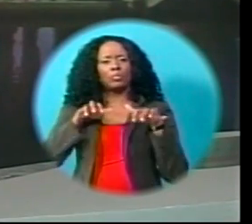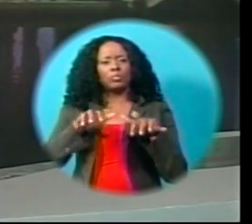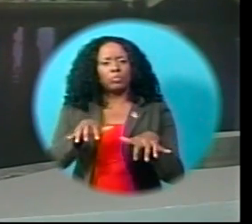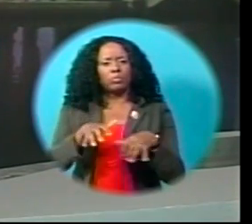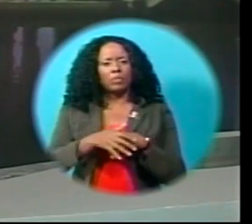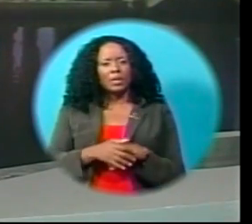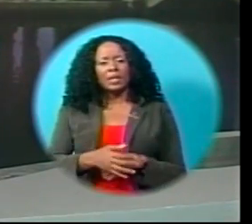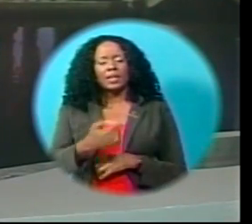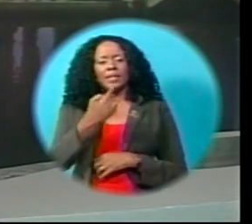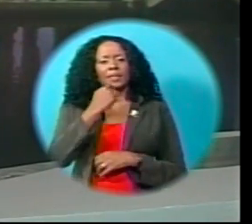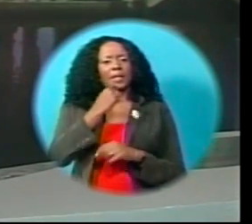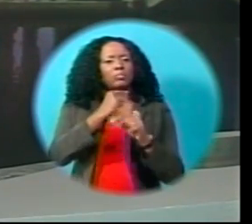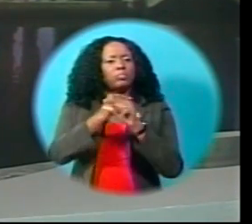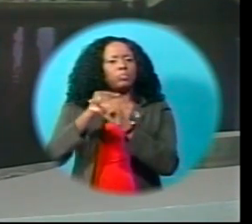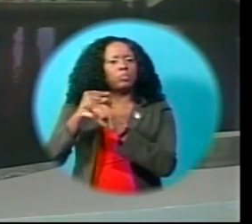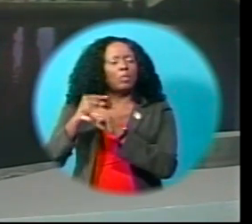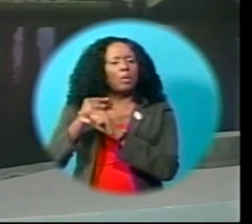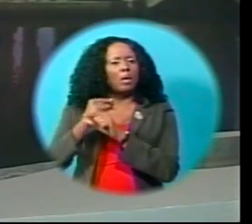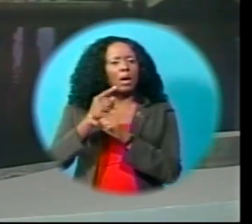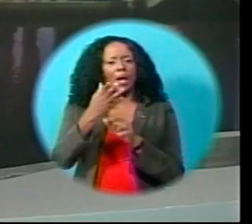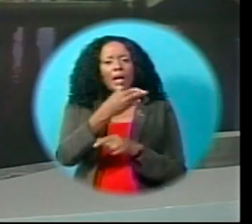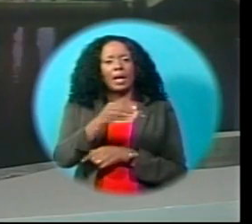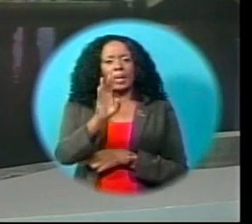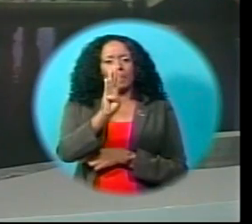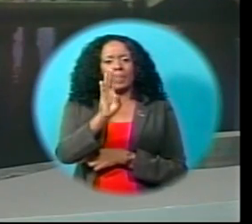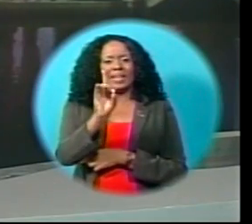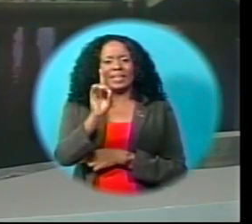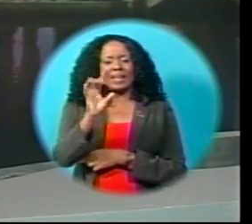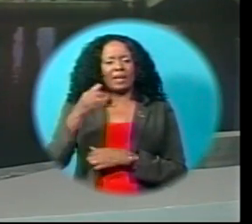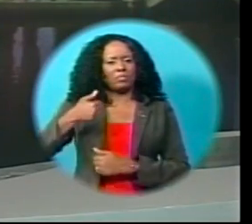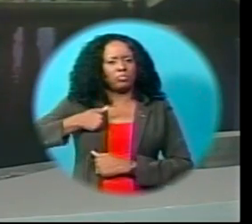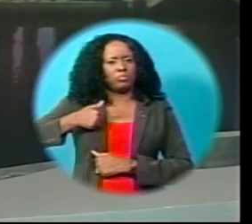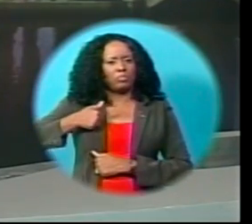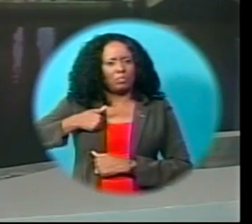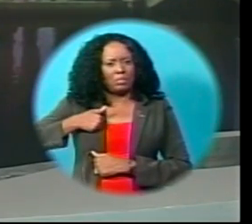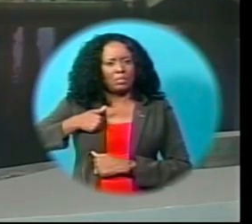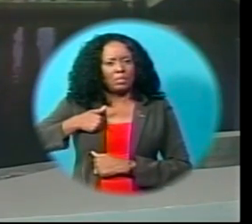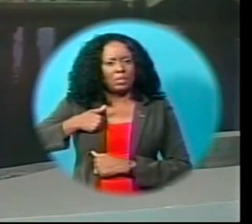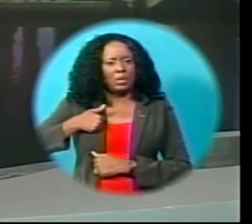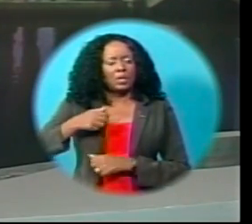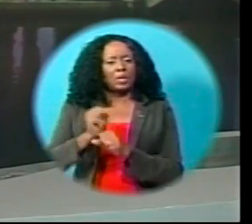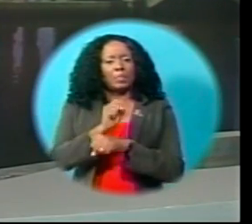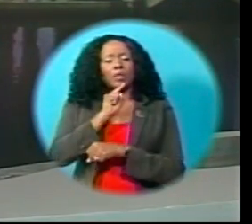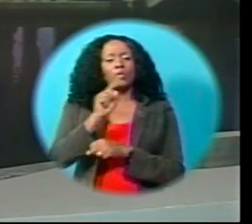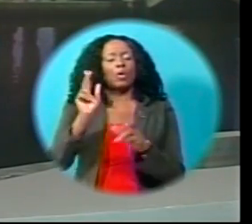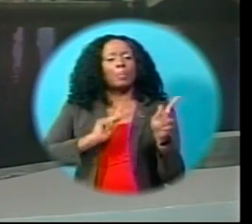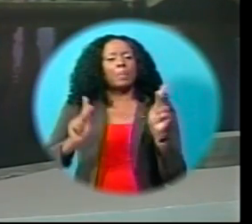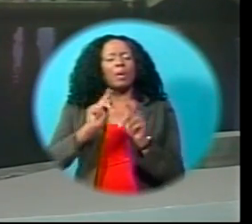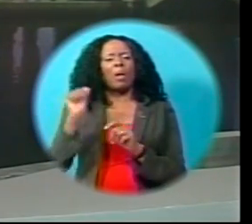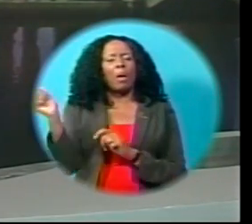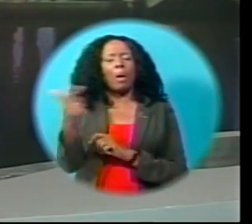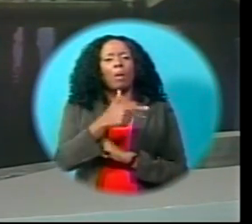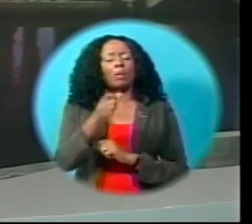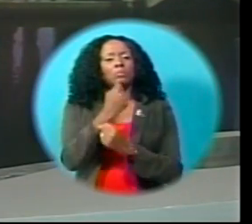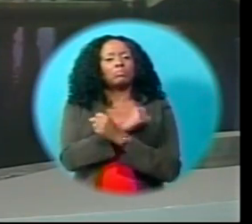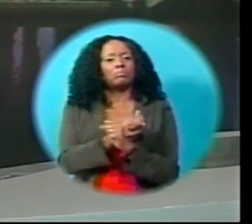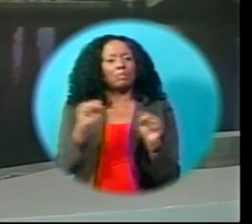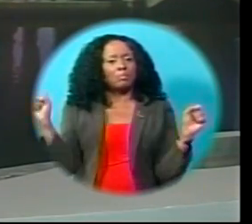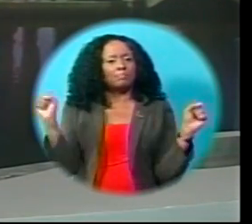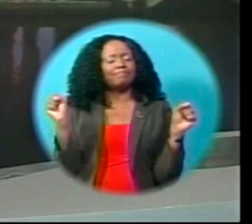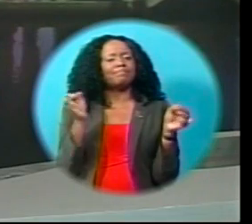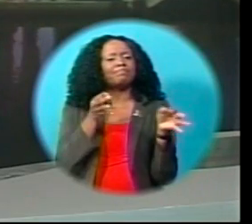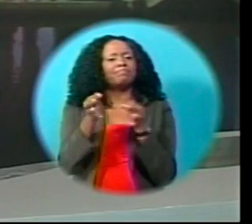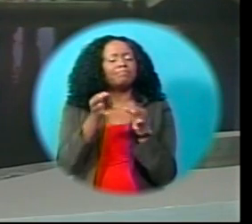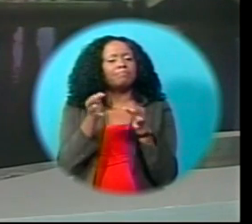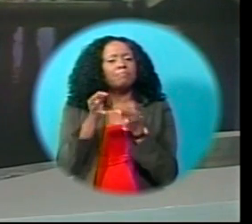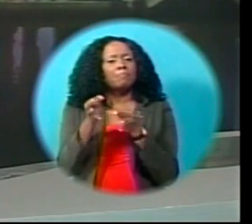Rowe says it is part of a plan by the security forces, which includes the Barbados Defence Force, to ensure revelers and spectators will be